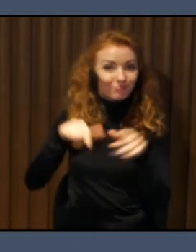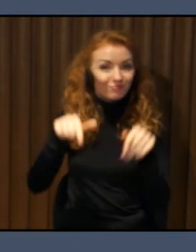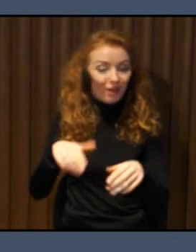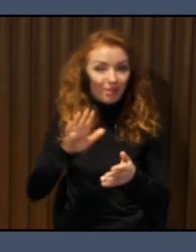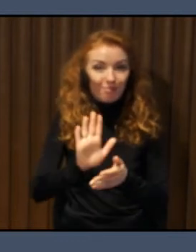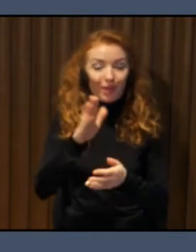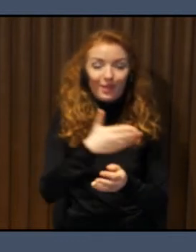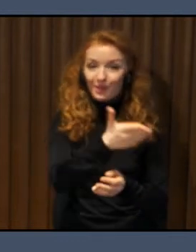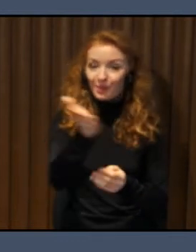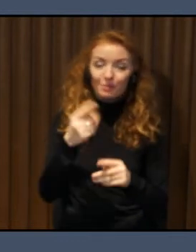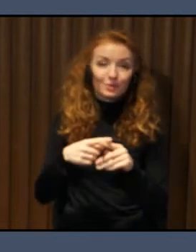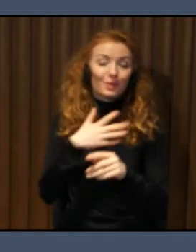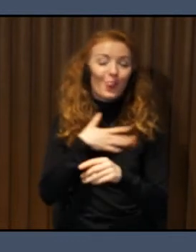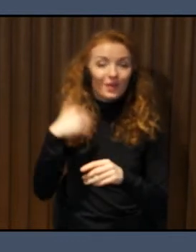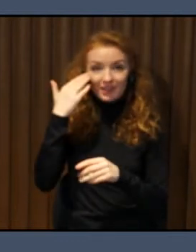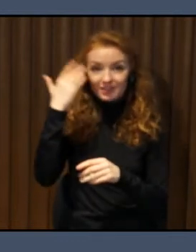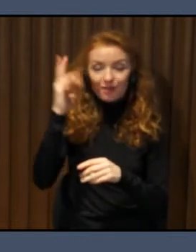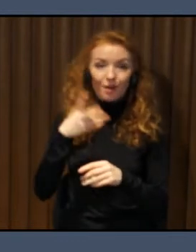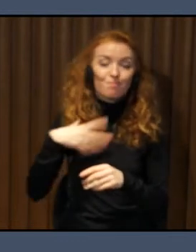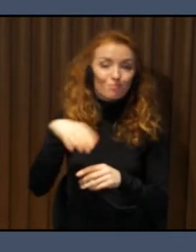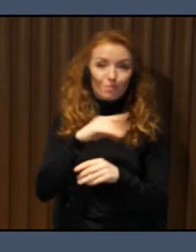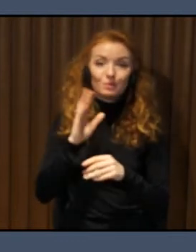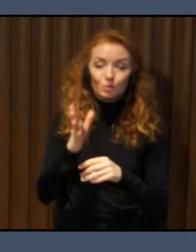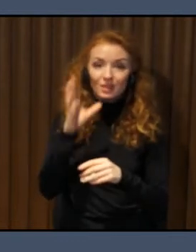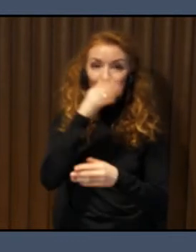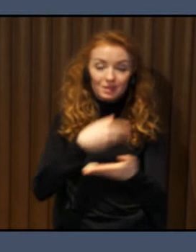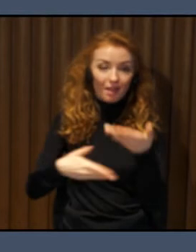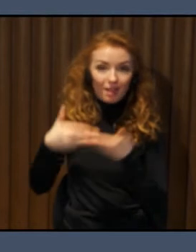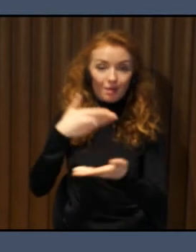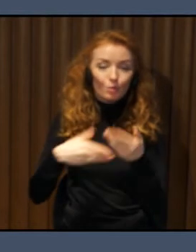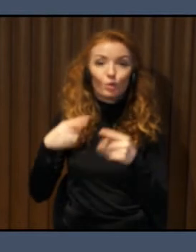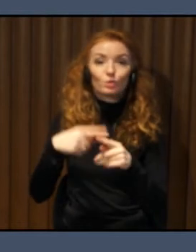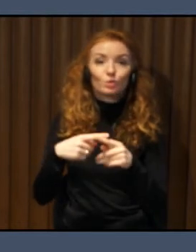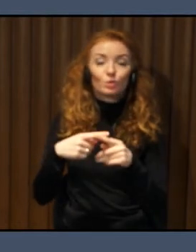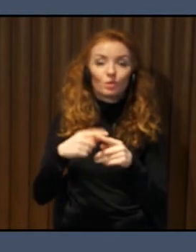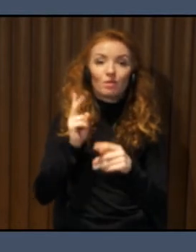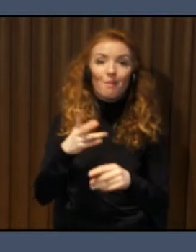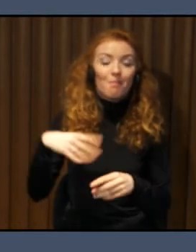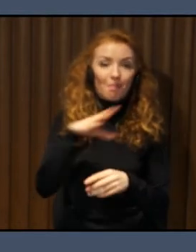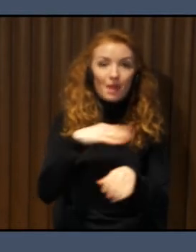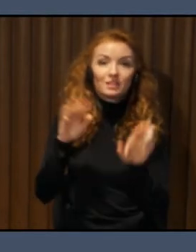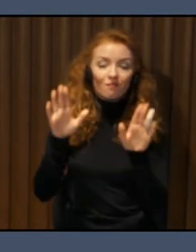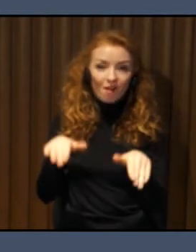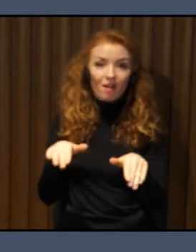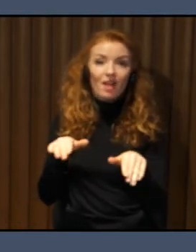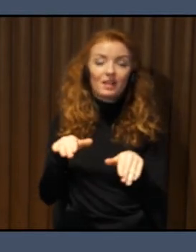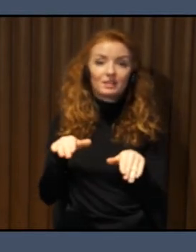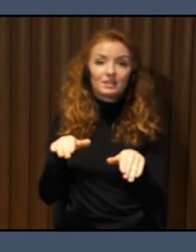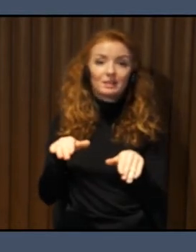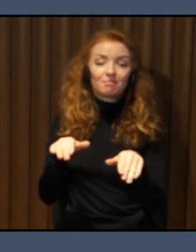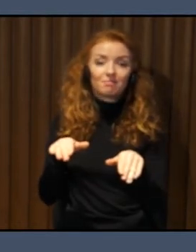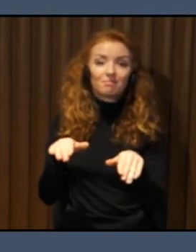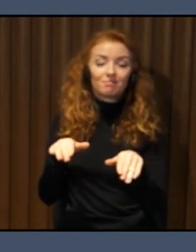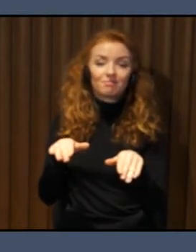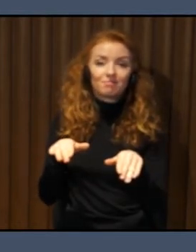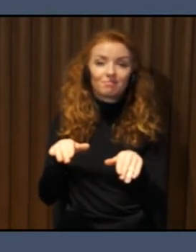really hope we'll have a chance to work together and really move forward accessibility. I can say that in Israel, Access Israel is leading